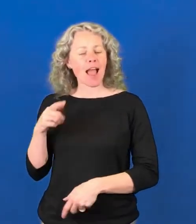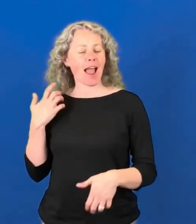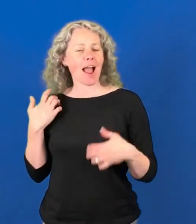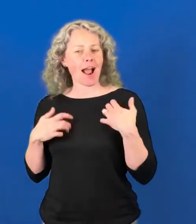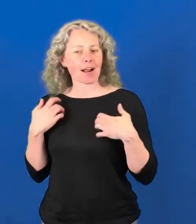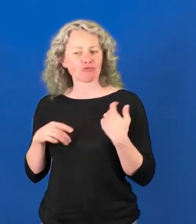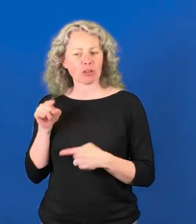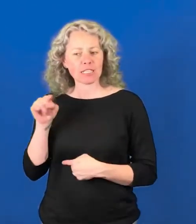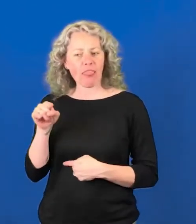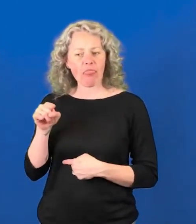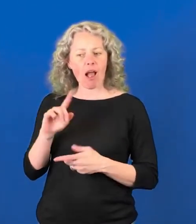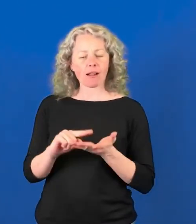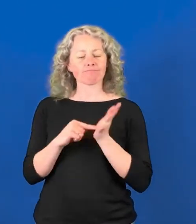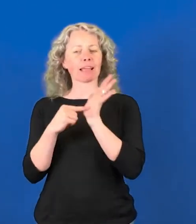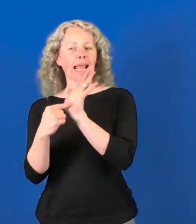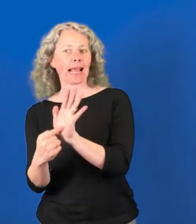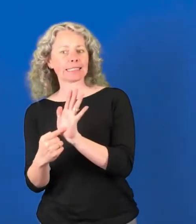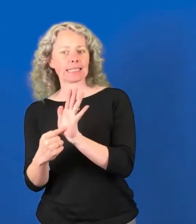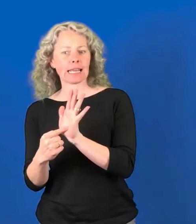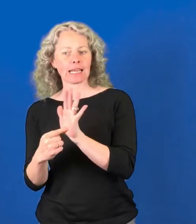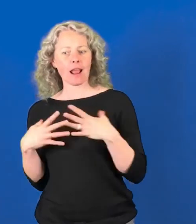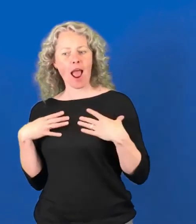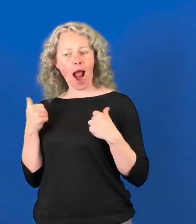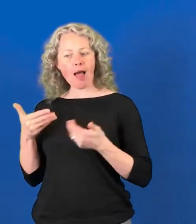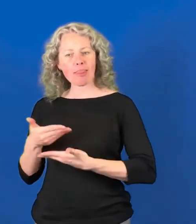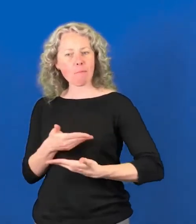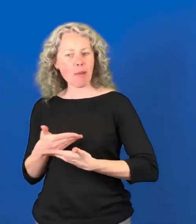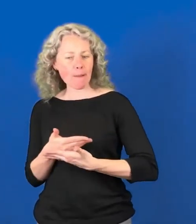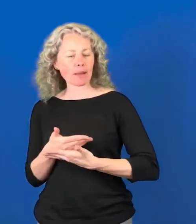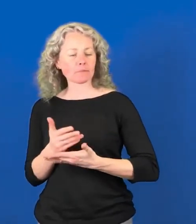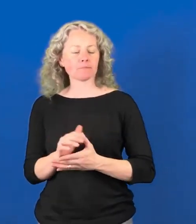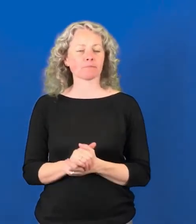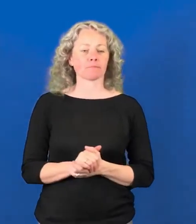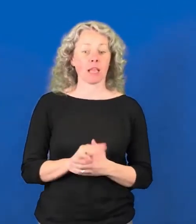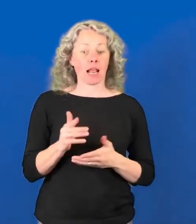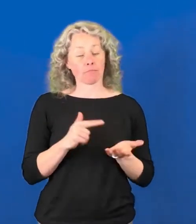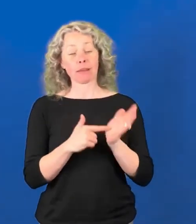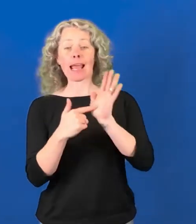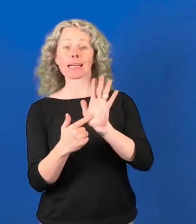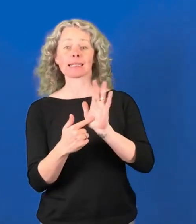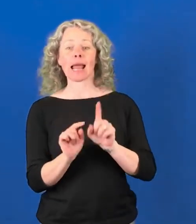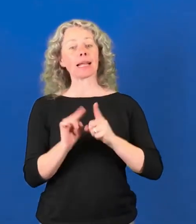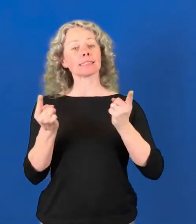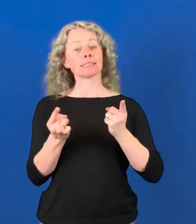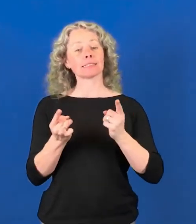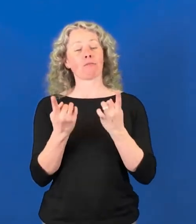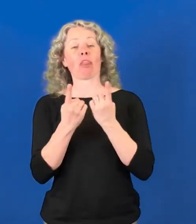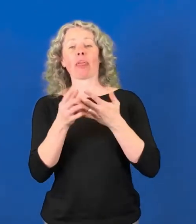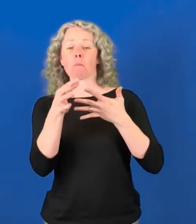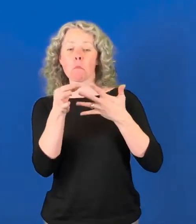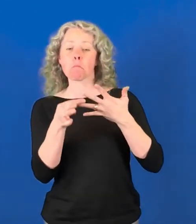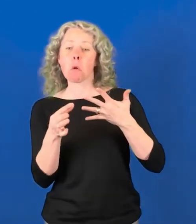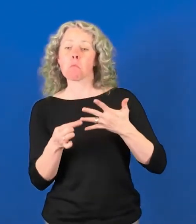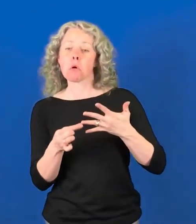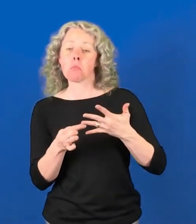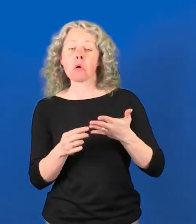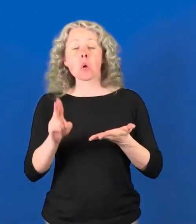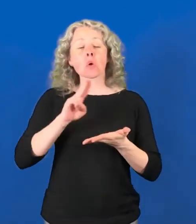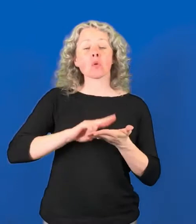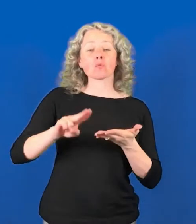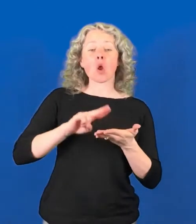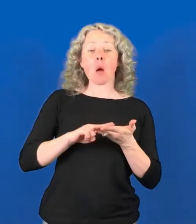birth weight is a very good indicator of the health of a baby, and it can indicate a number of different things.